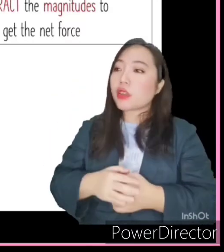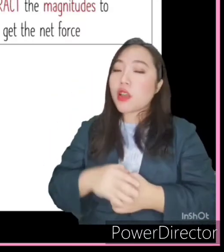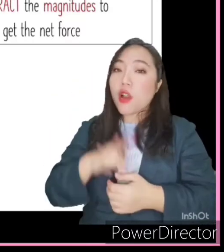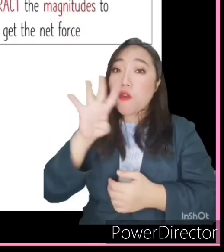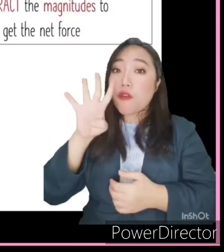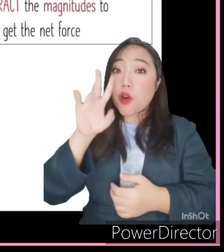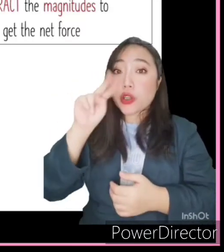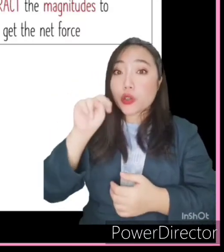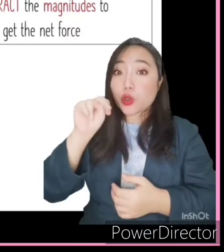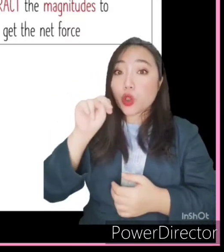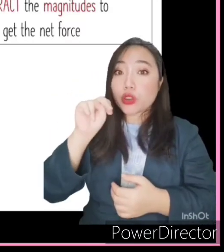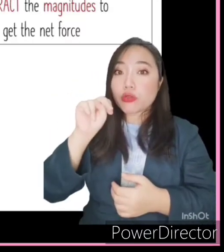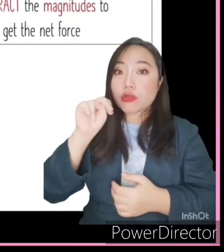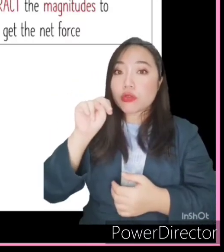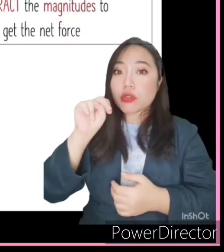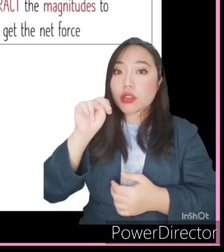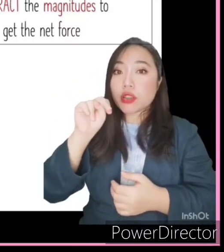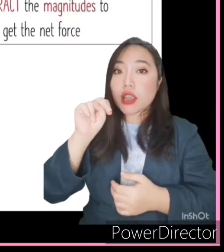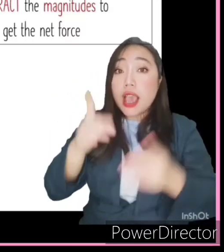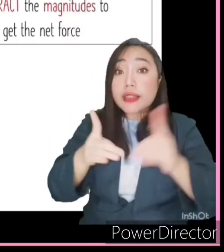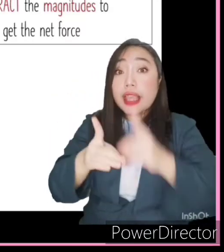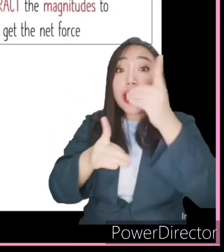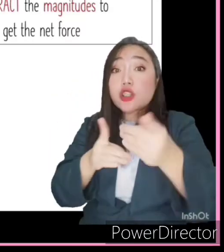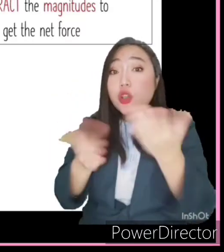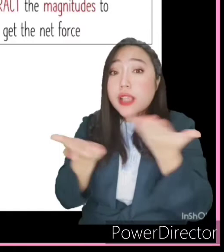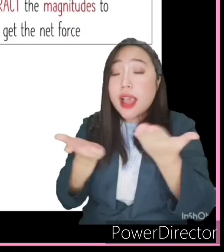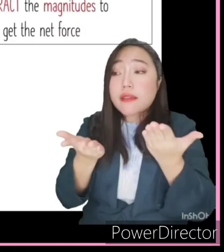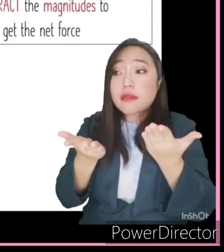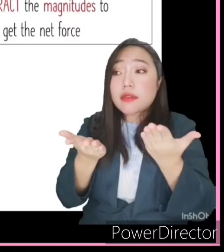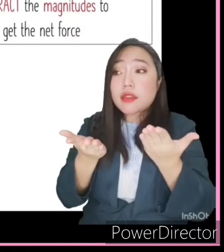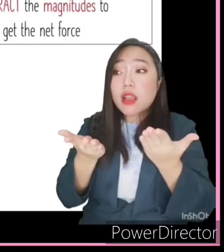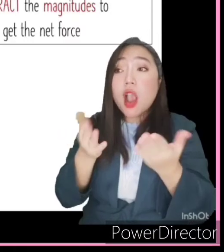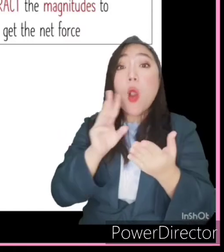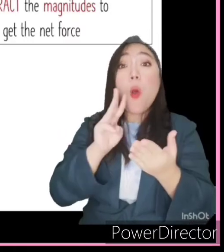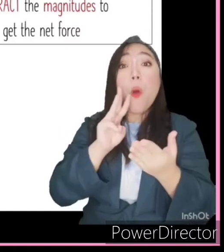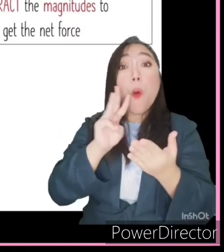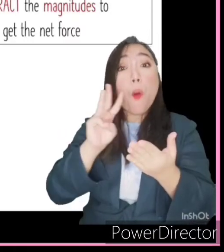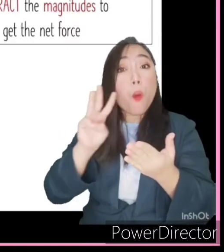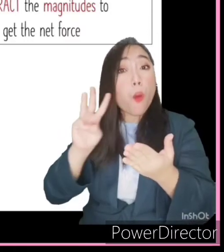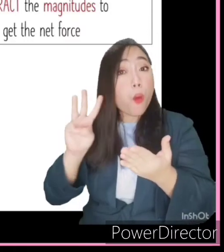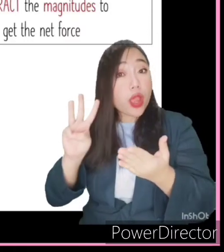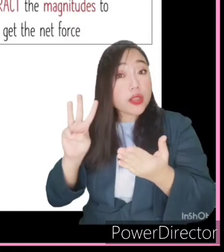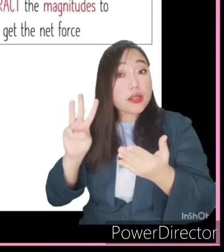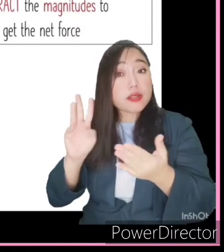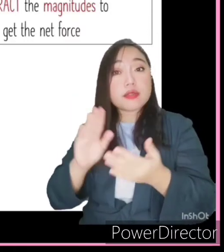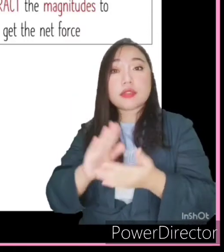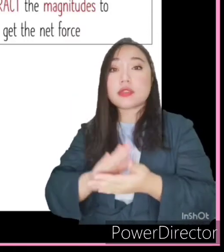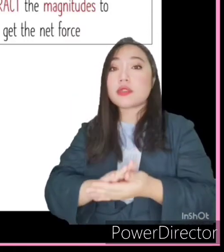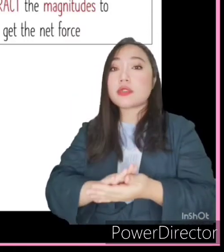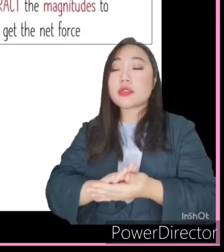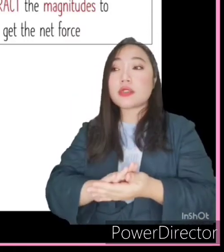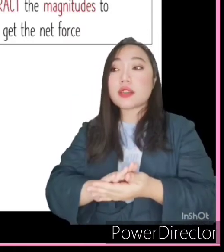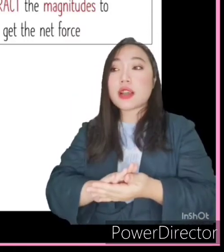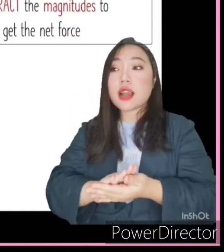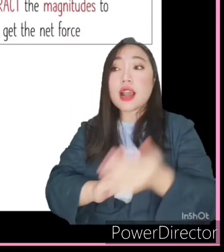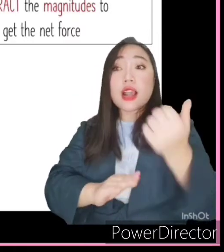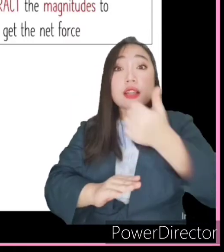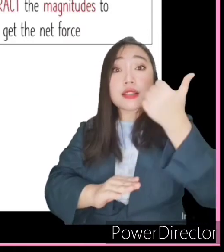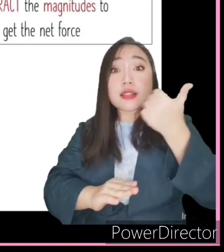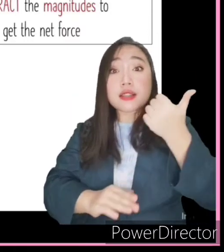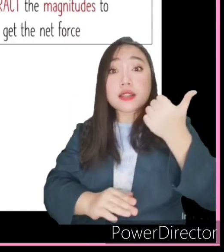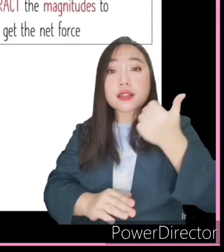the orange one, and the other on the right is the green one, and they are both pulling the ropes. Okay?